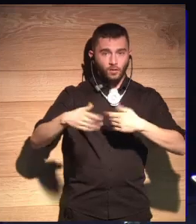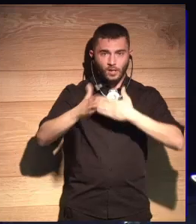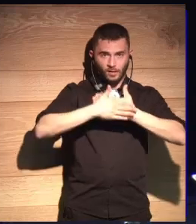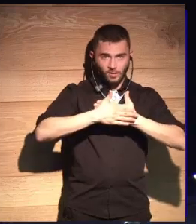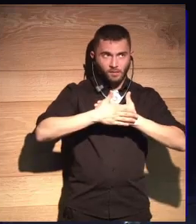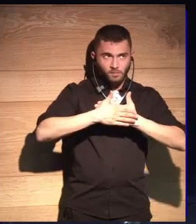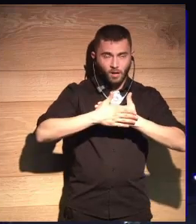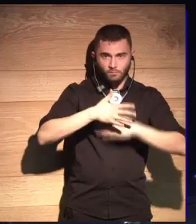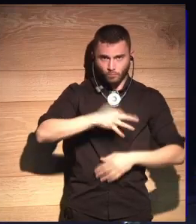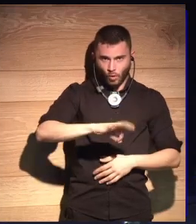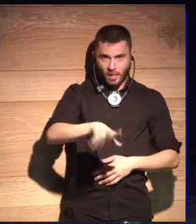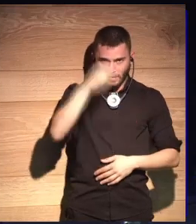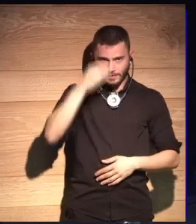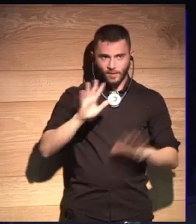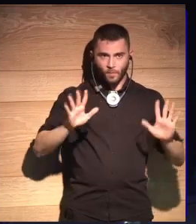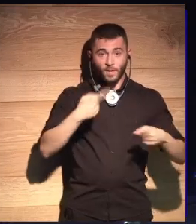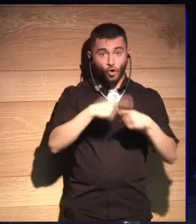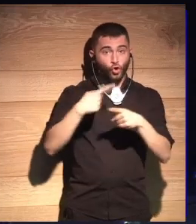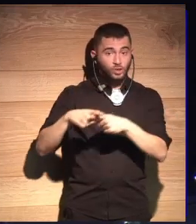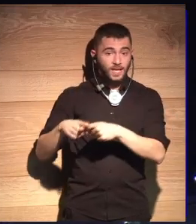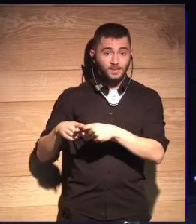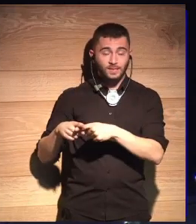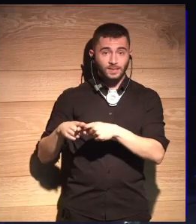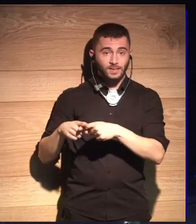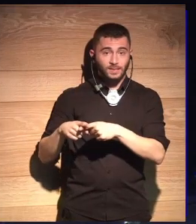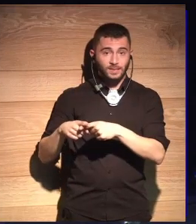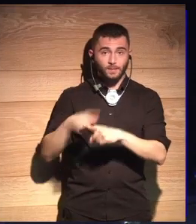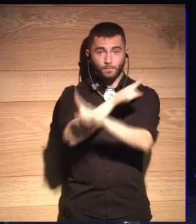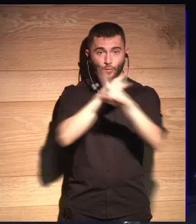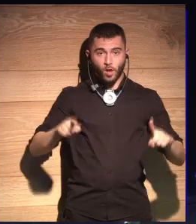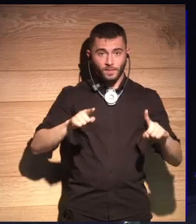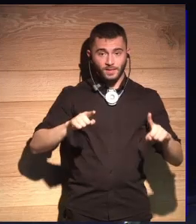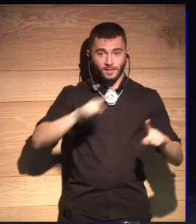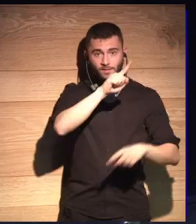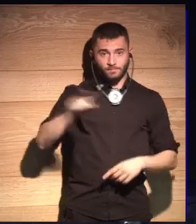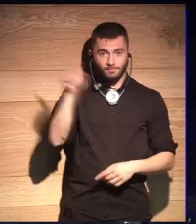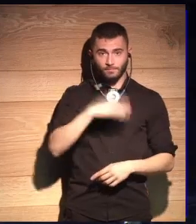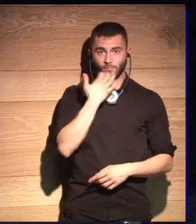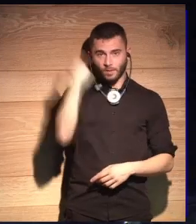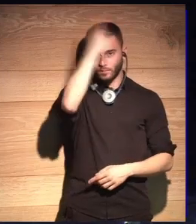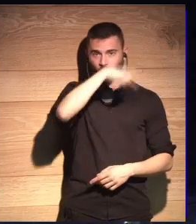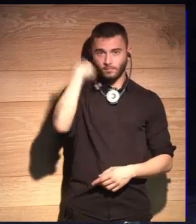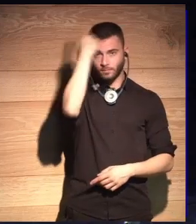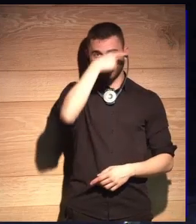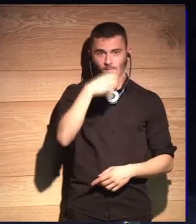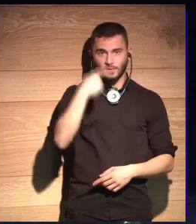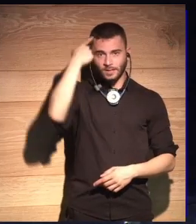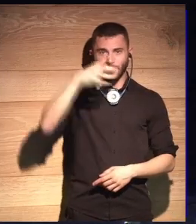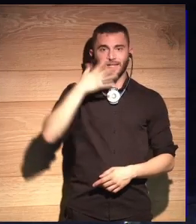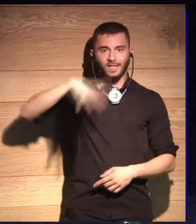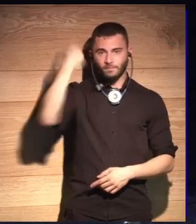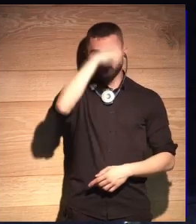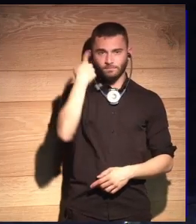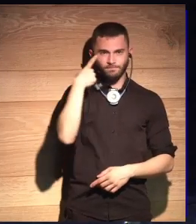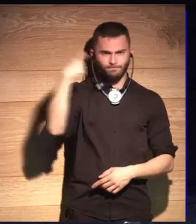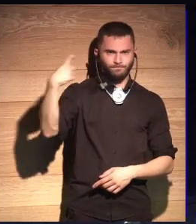there are things that should be banned, like facial recognition technologies and these sorts of things. I mean, there are lots of these sorts of things that don't have to be